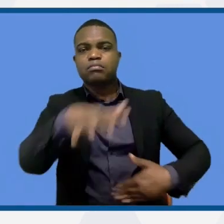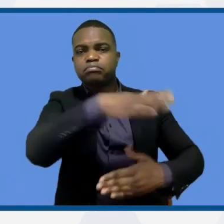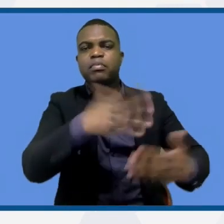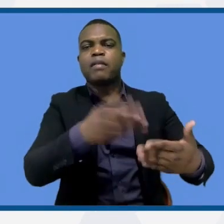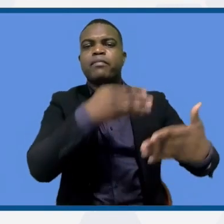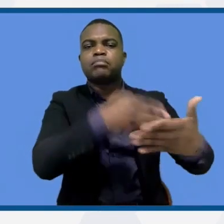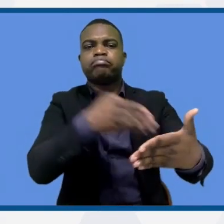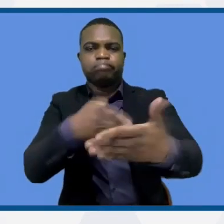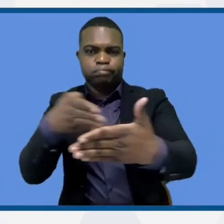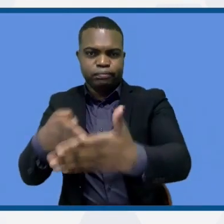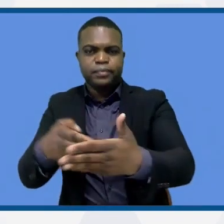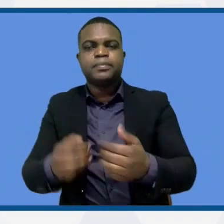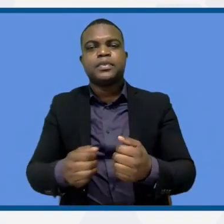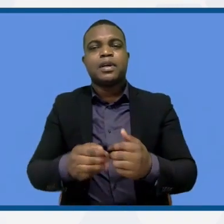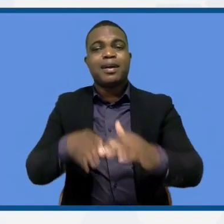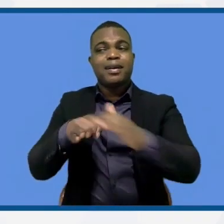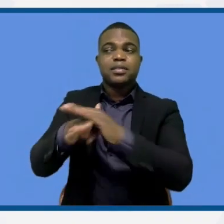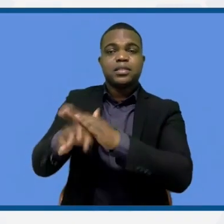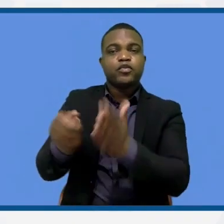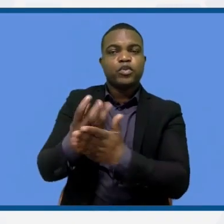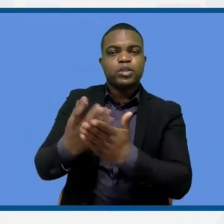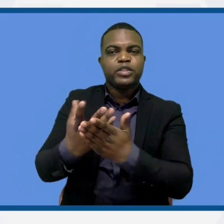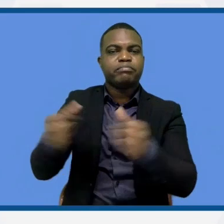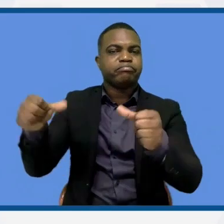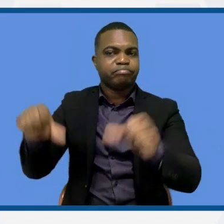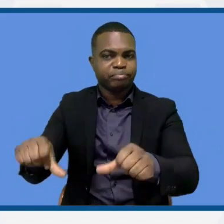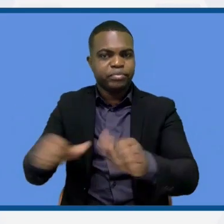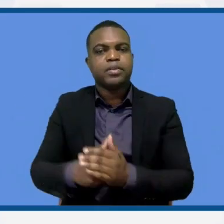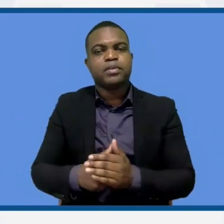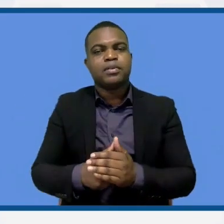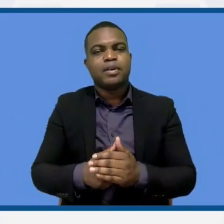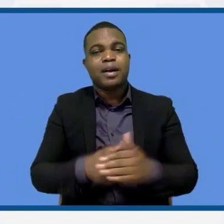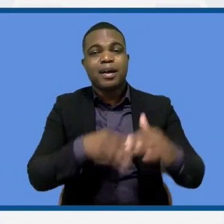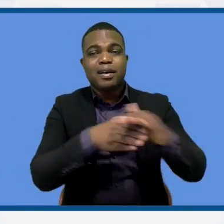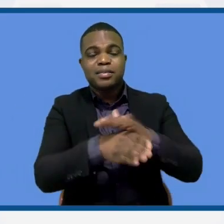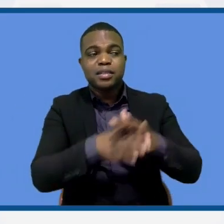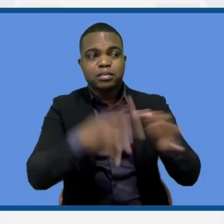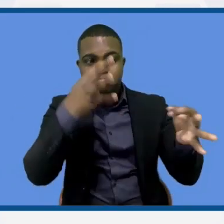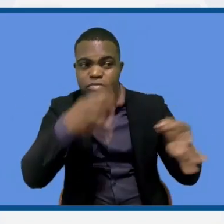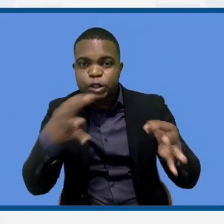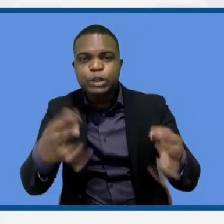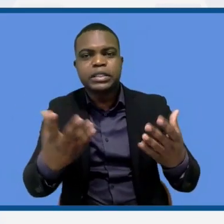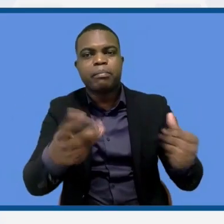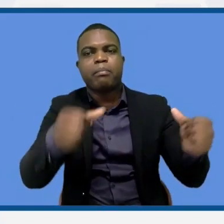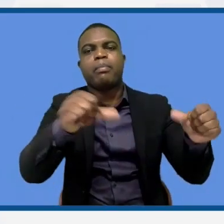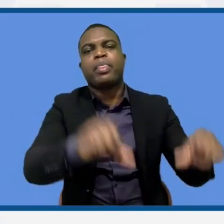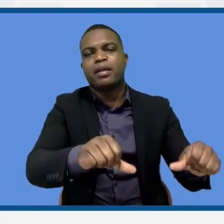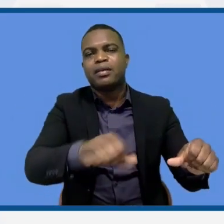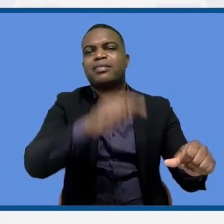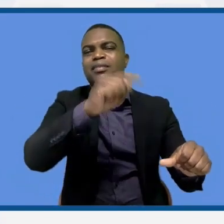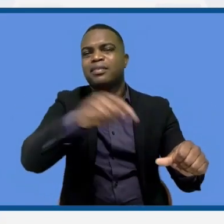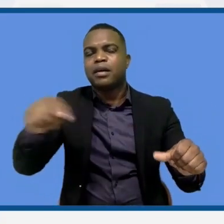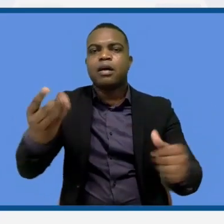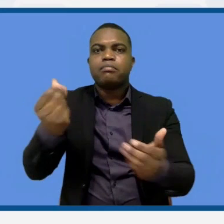defined 5 principles in the development of inclusive infrastructure. First principle is equity,